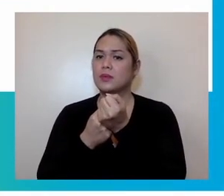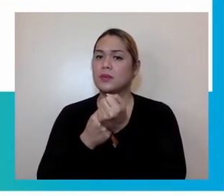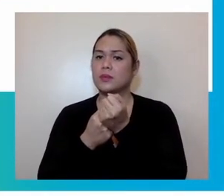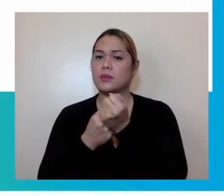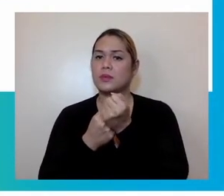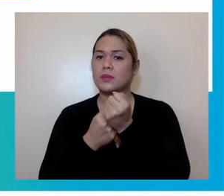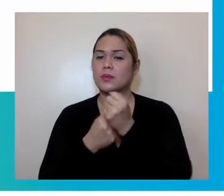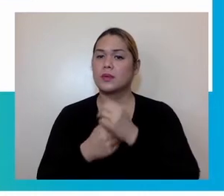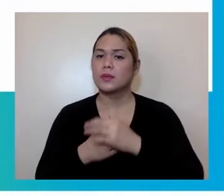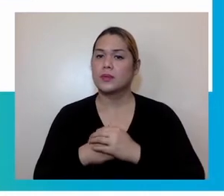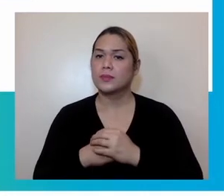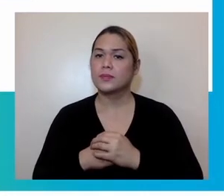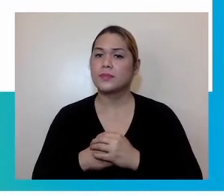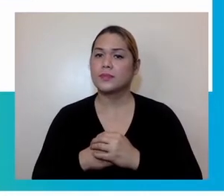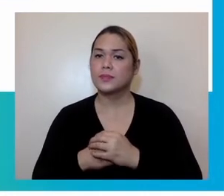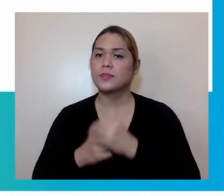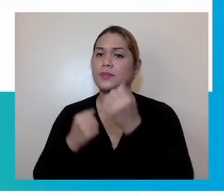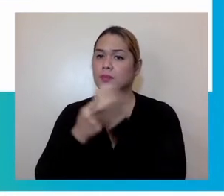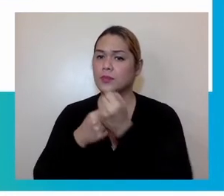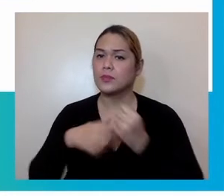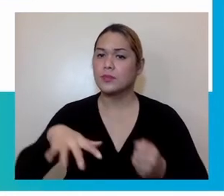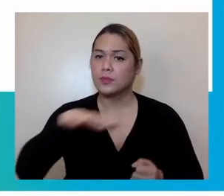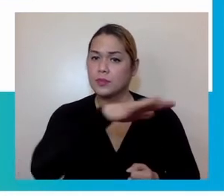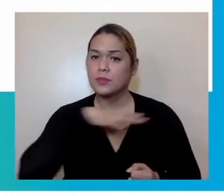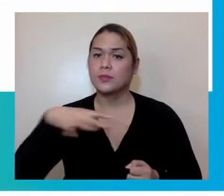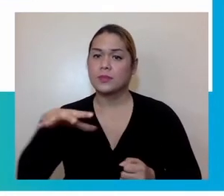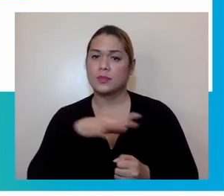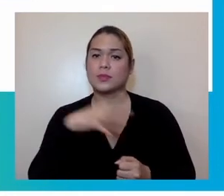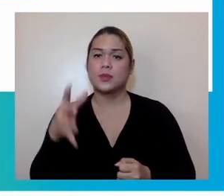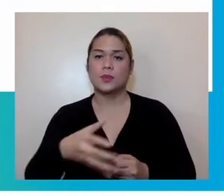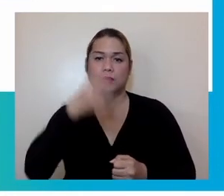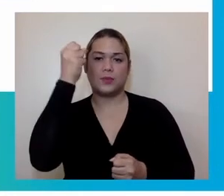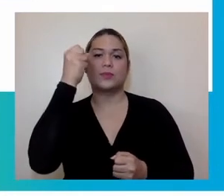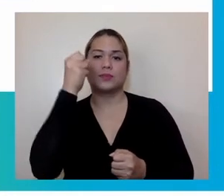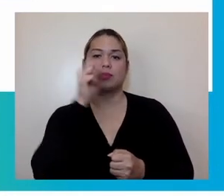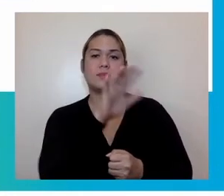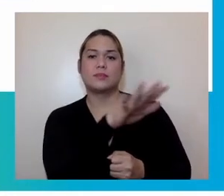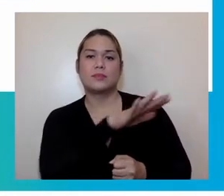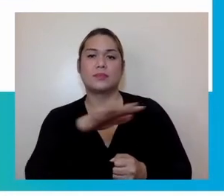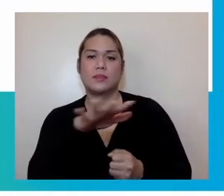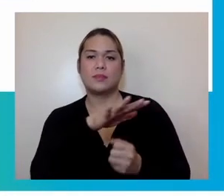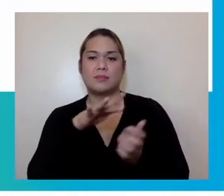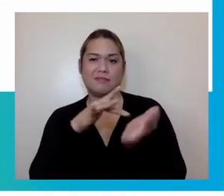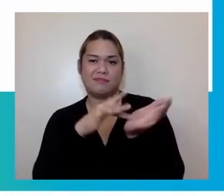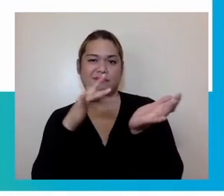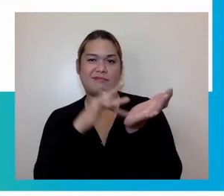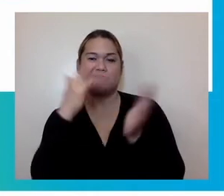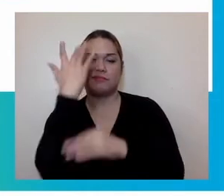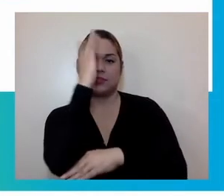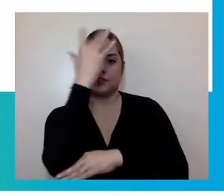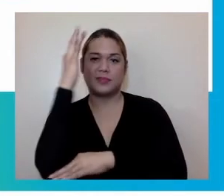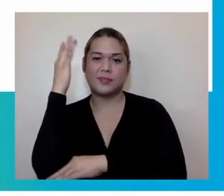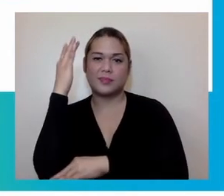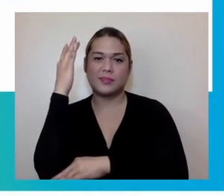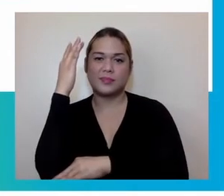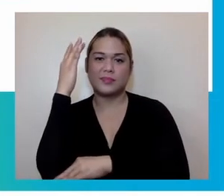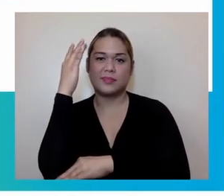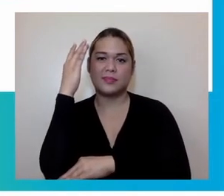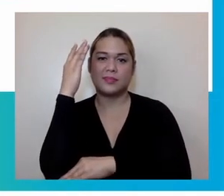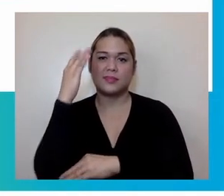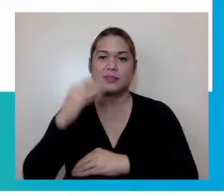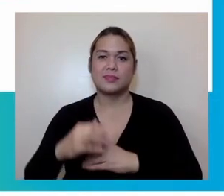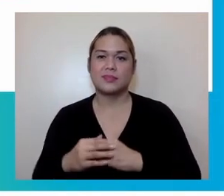because you asked E.D. Fisher, what is the role of ADB? That's one the role that we don't want to see